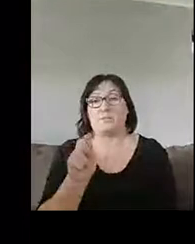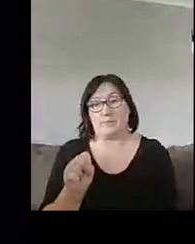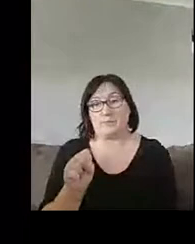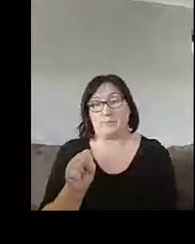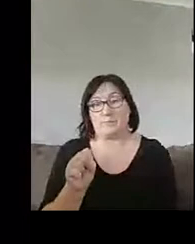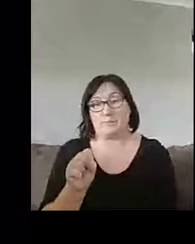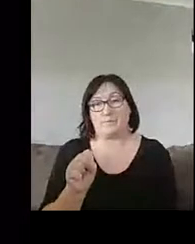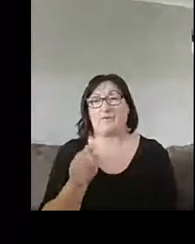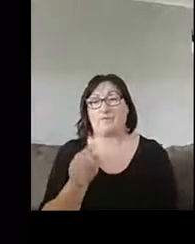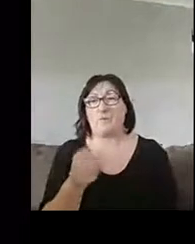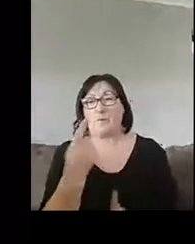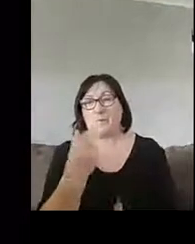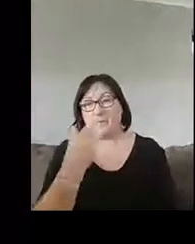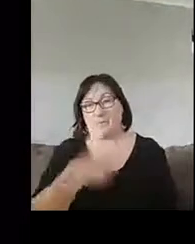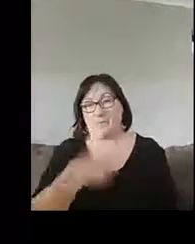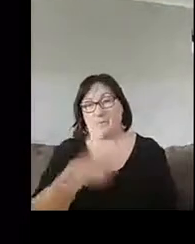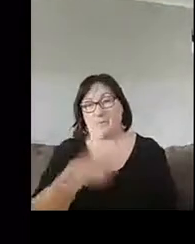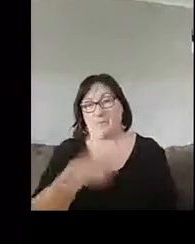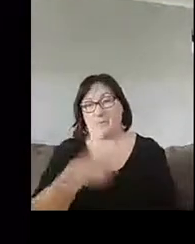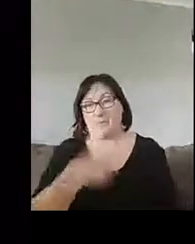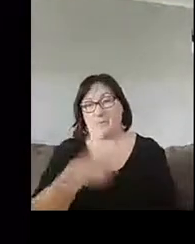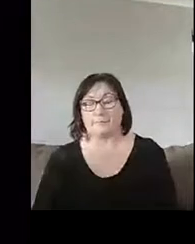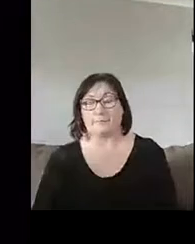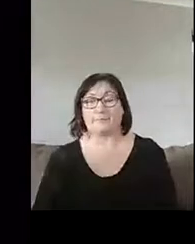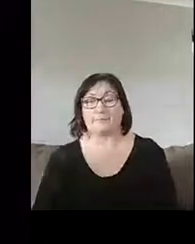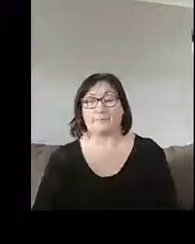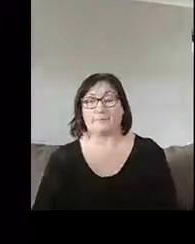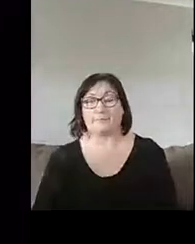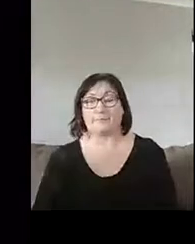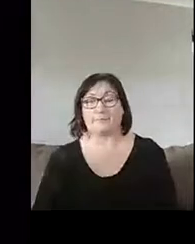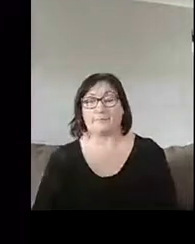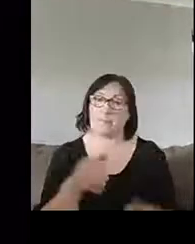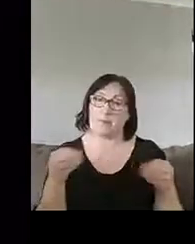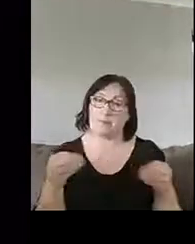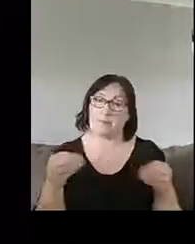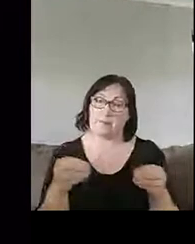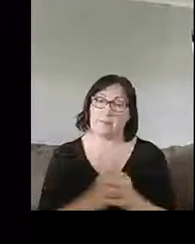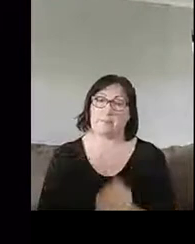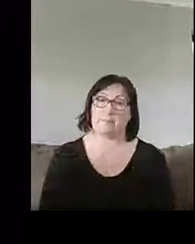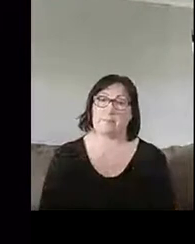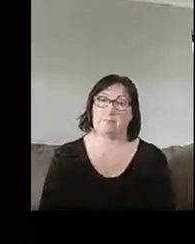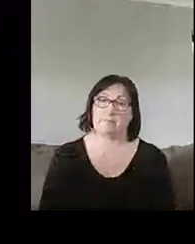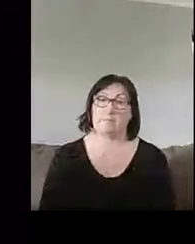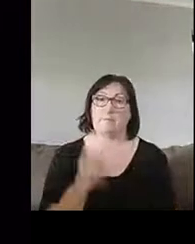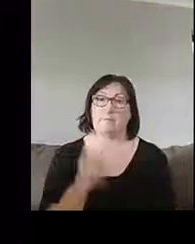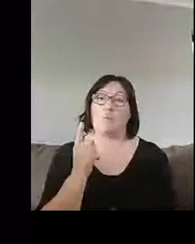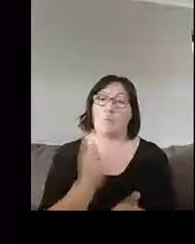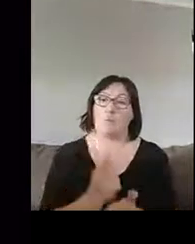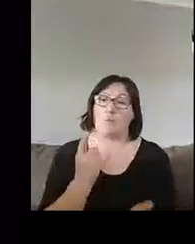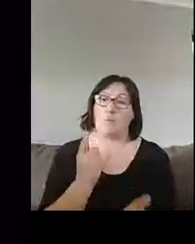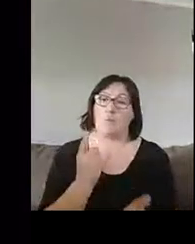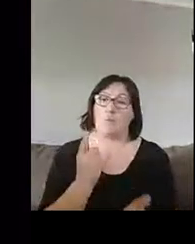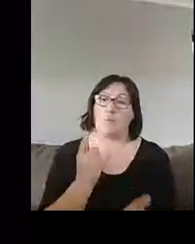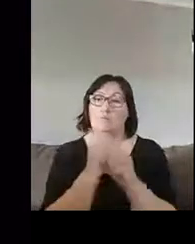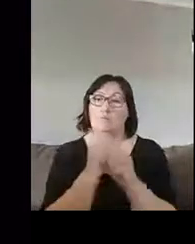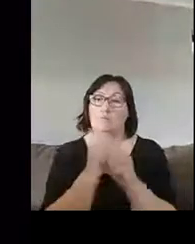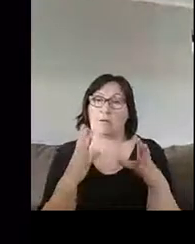at our company. A company, you will always start, your first point of entry will be